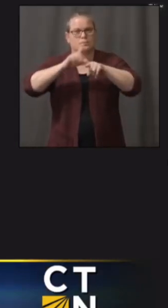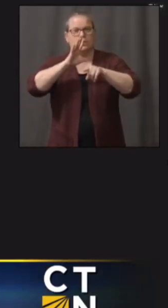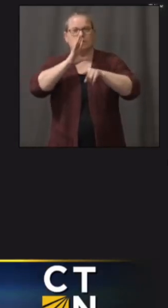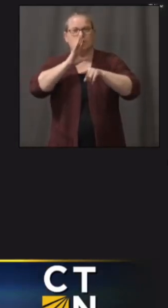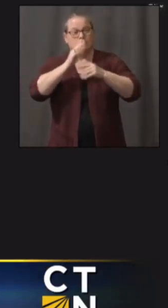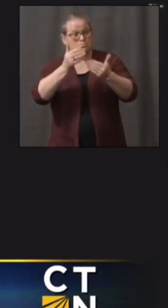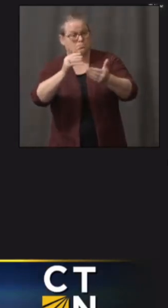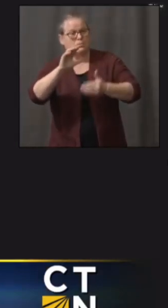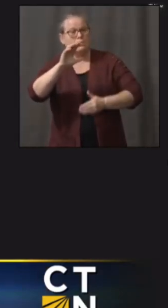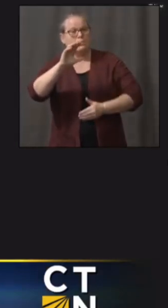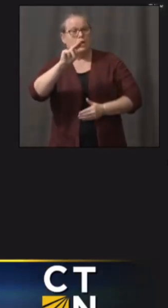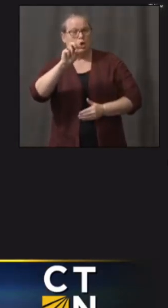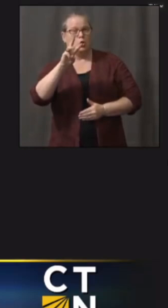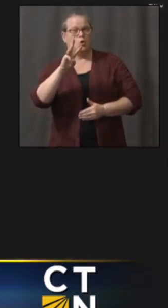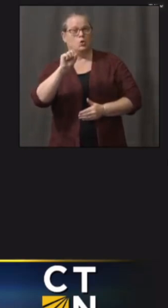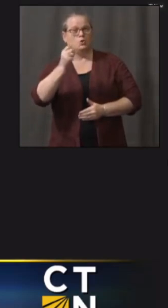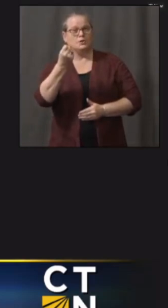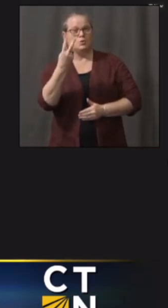Go ahead.